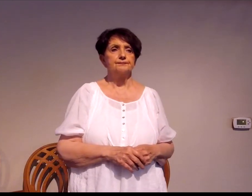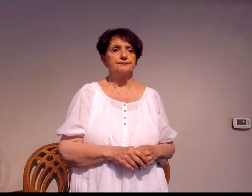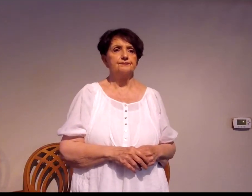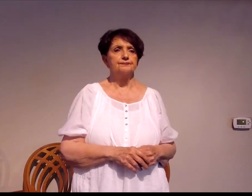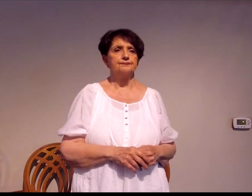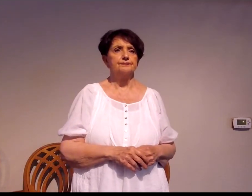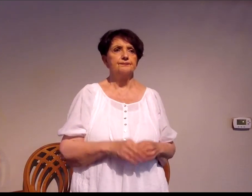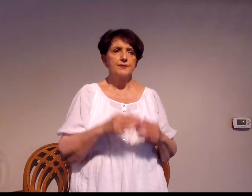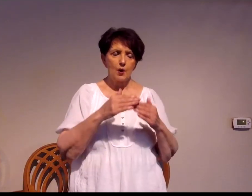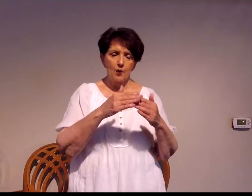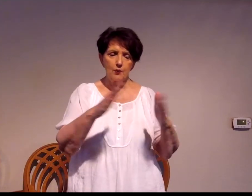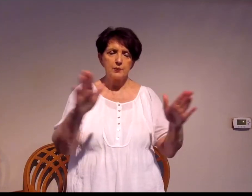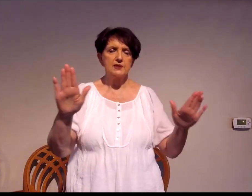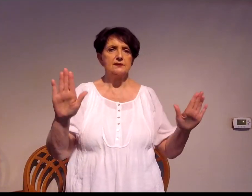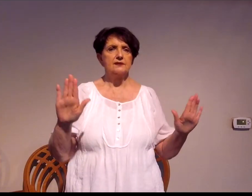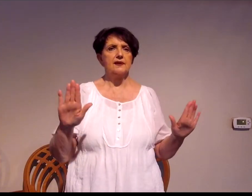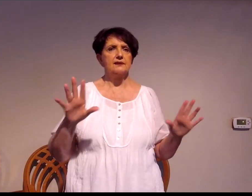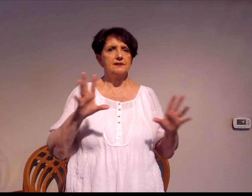Open to that.